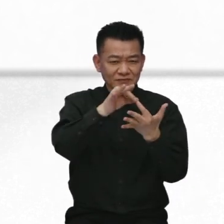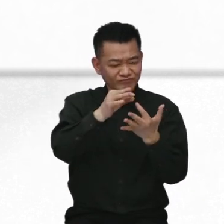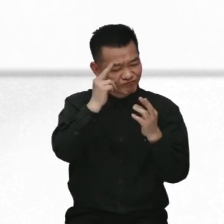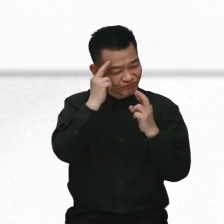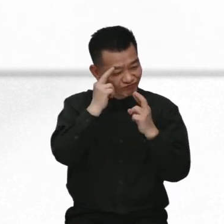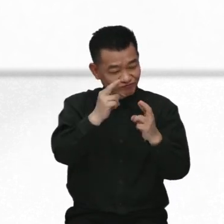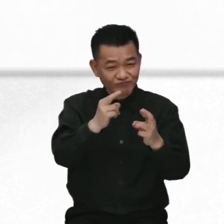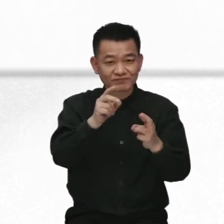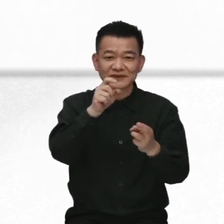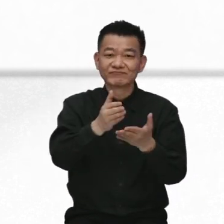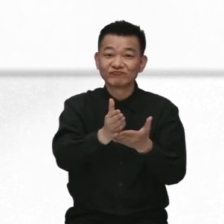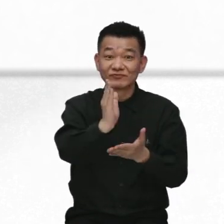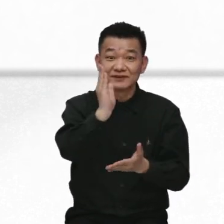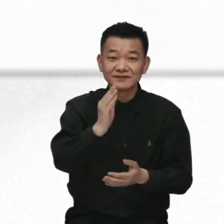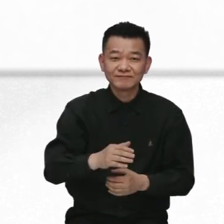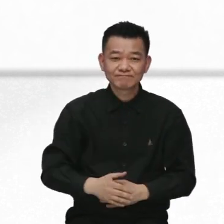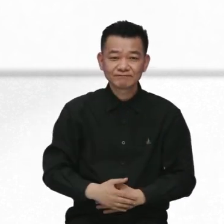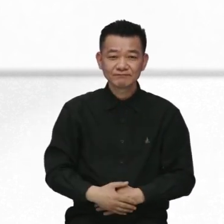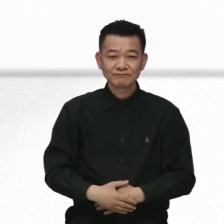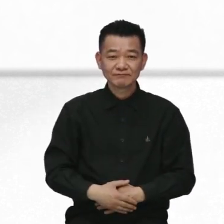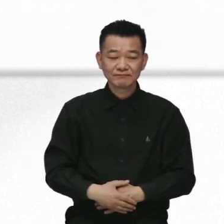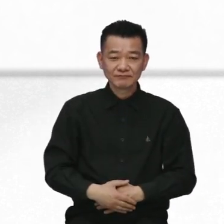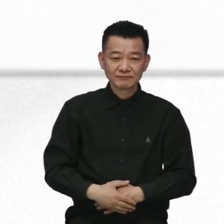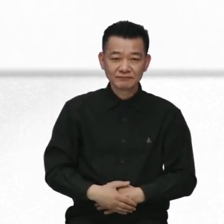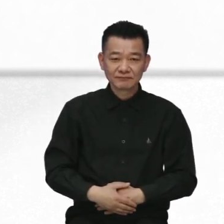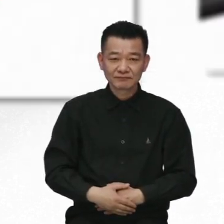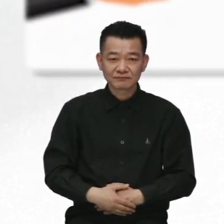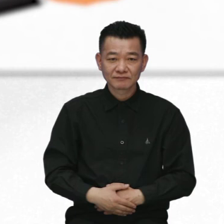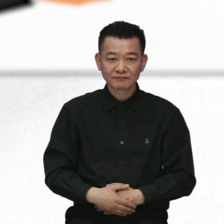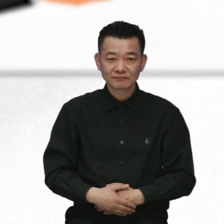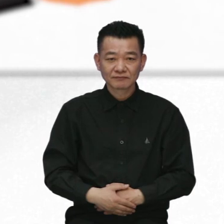or her physical and mental integrity.